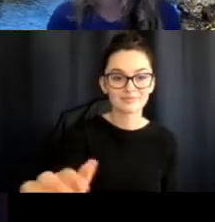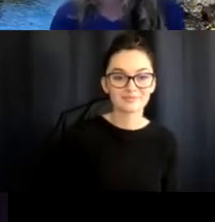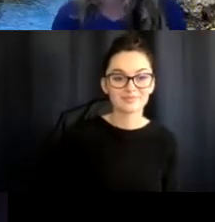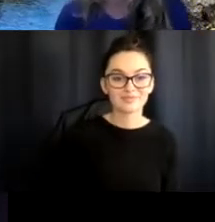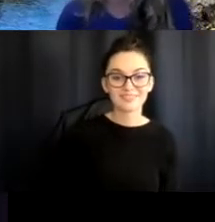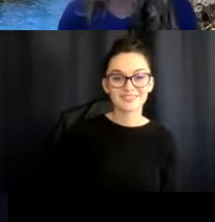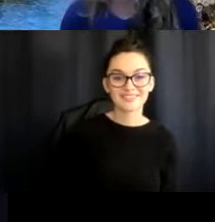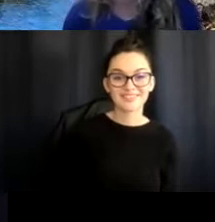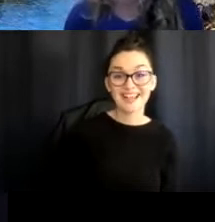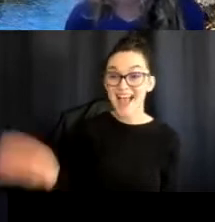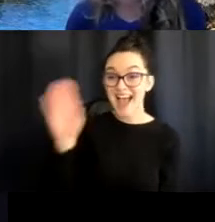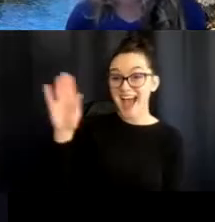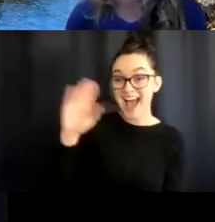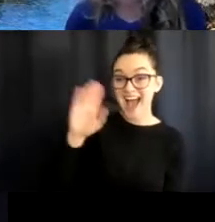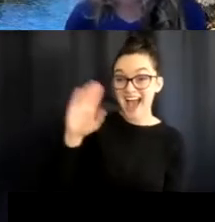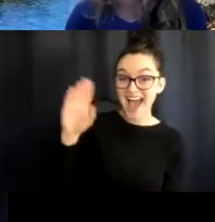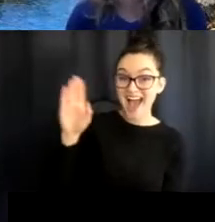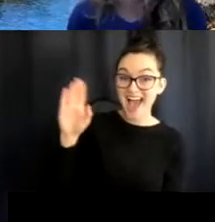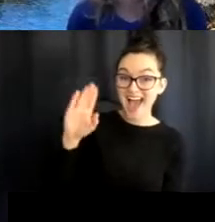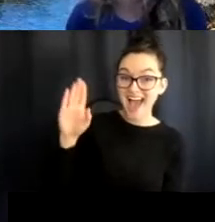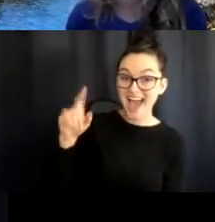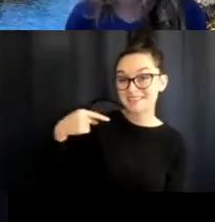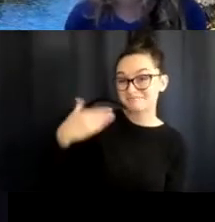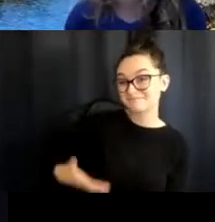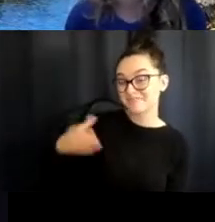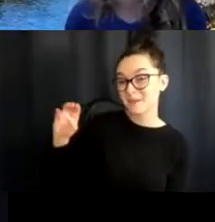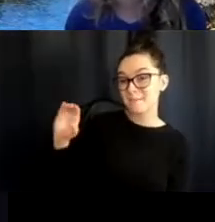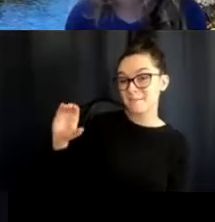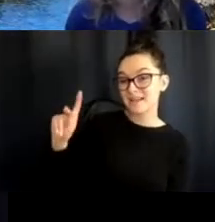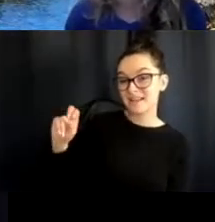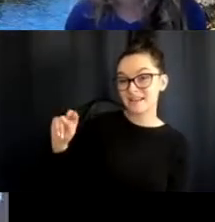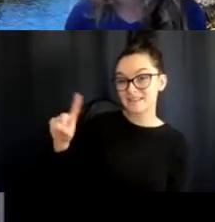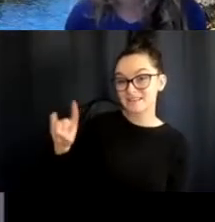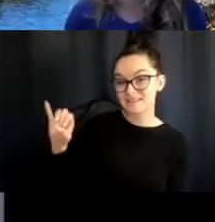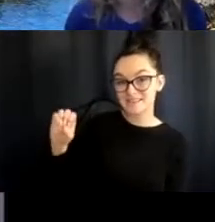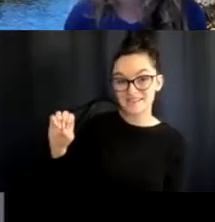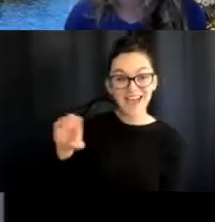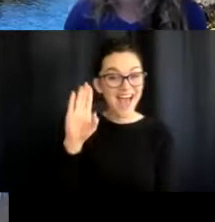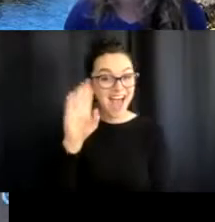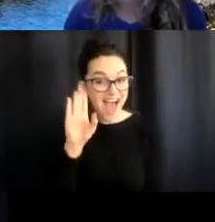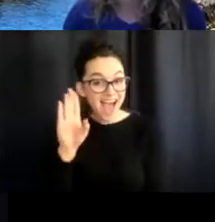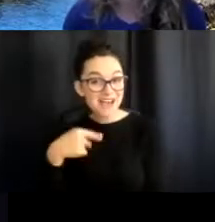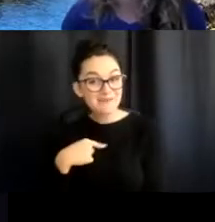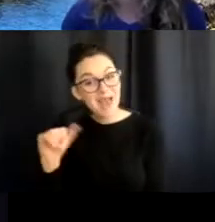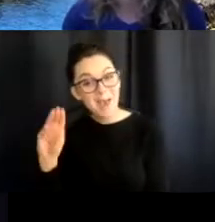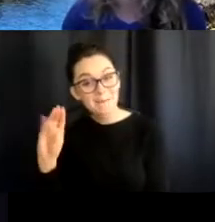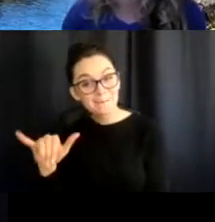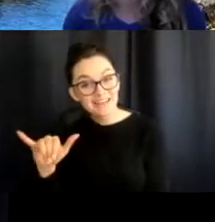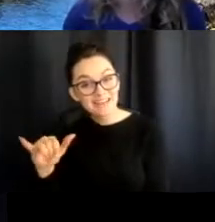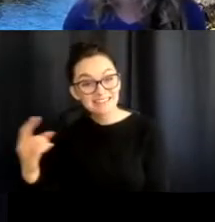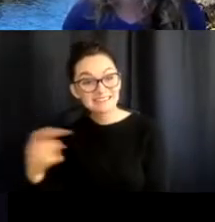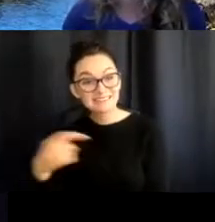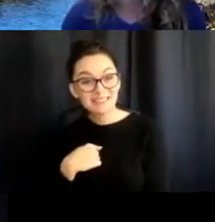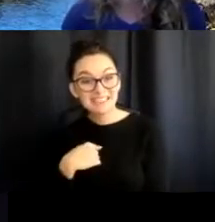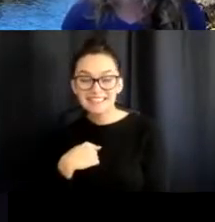Hi, Jennifer Mackenzie, K-12 District Teacher Librarian in Sayusla School District. Hello, I'm Amy Page. I get to be